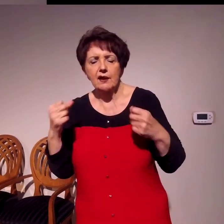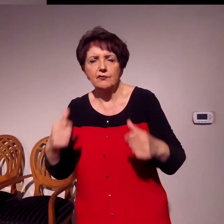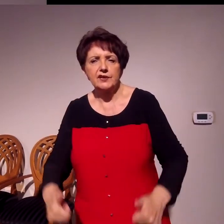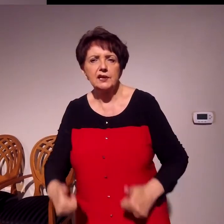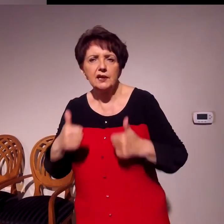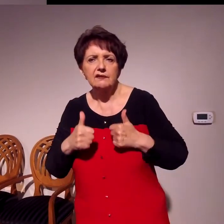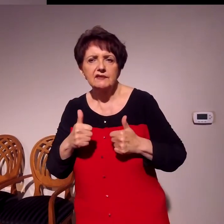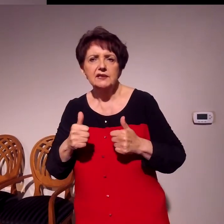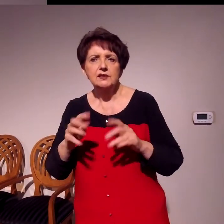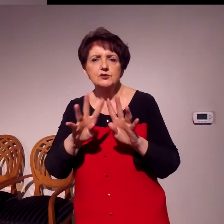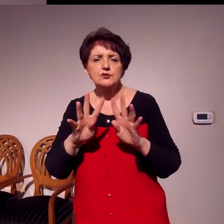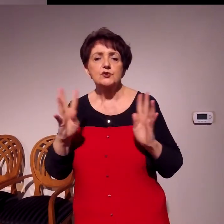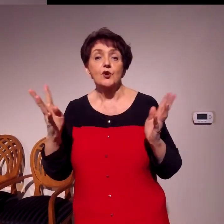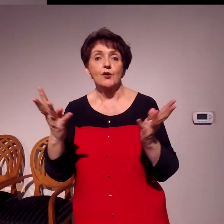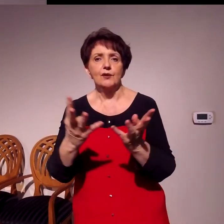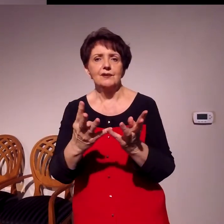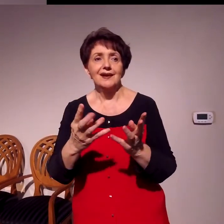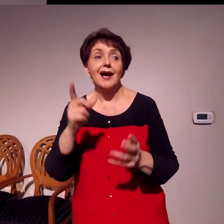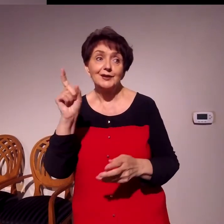need one, so I'm making one.